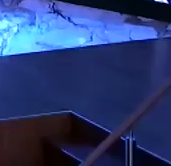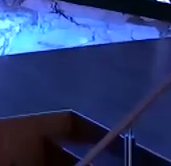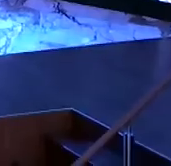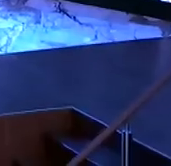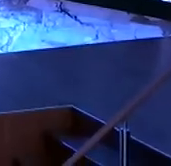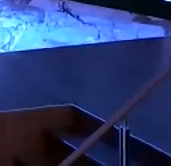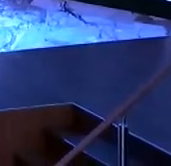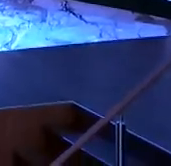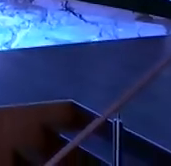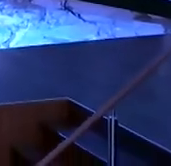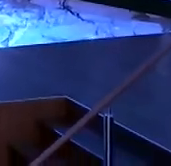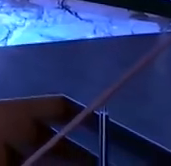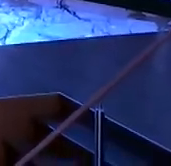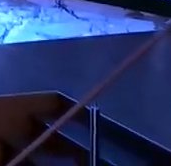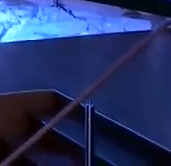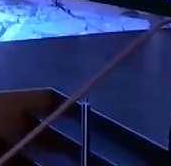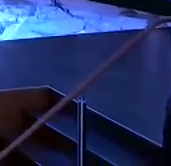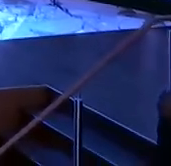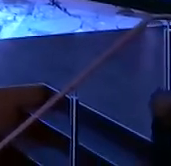the righteous.